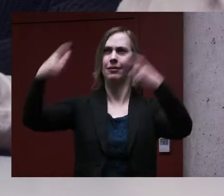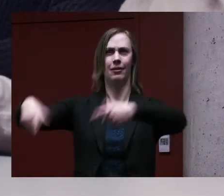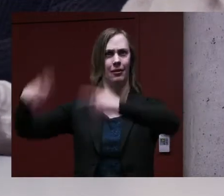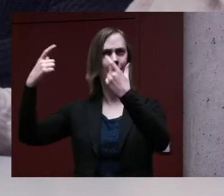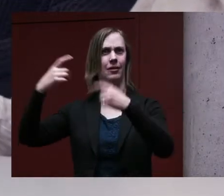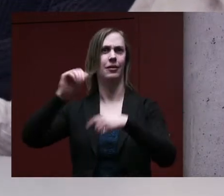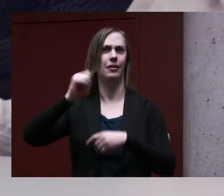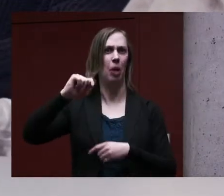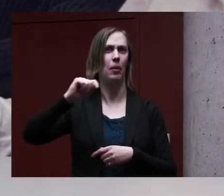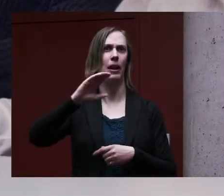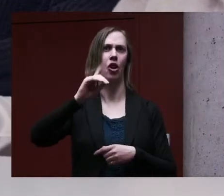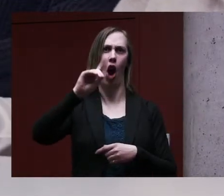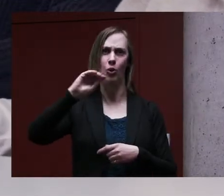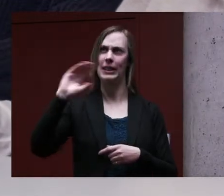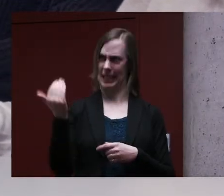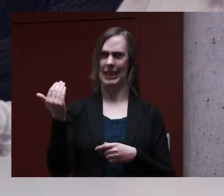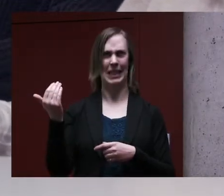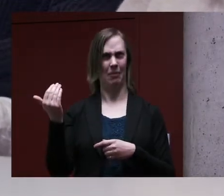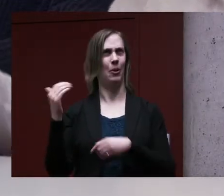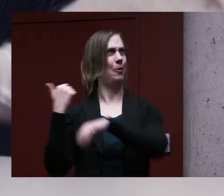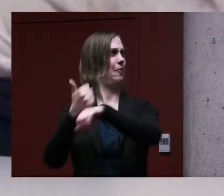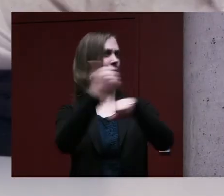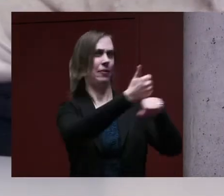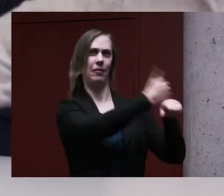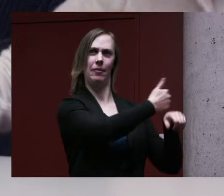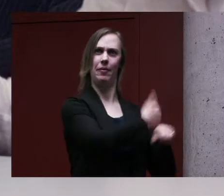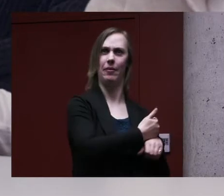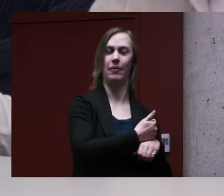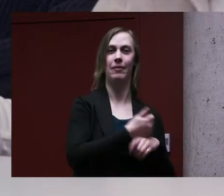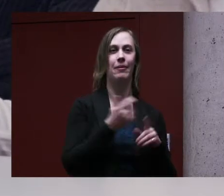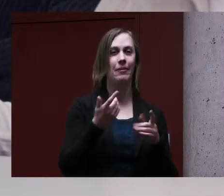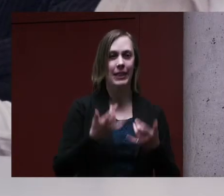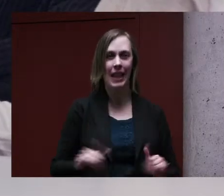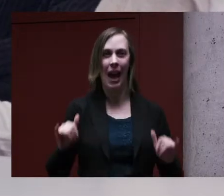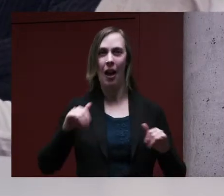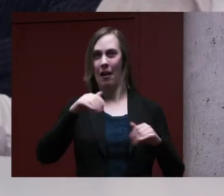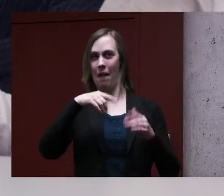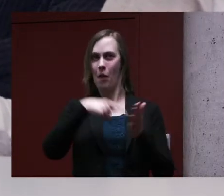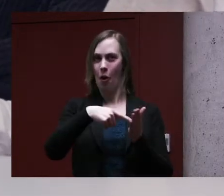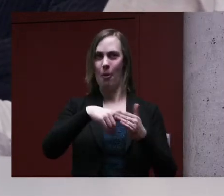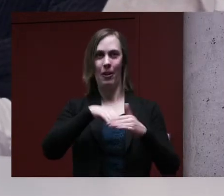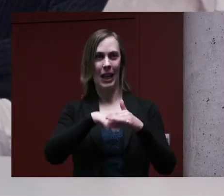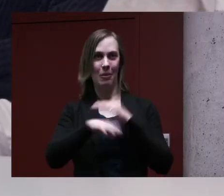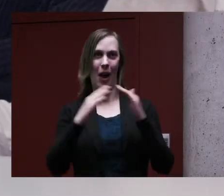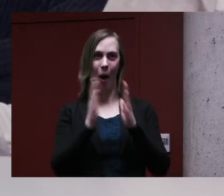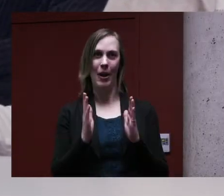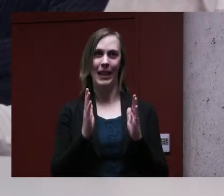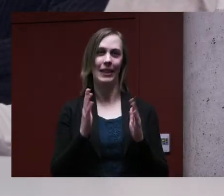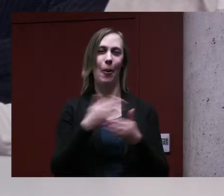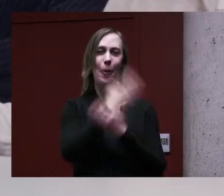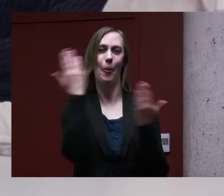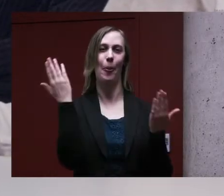in Halifax, the affordable, accessible housing continues to be a barrier for persons with disabilities and their